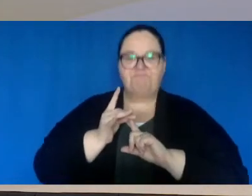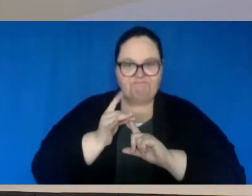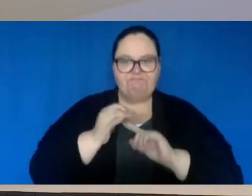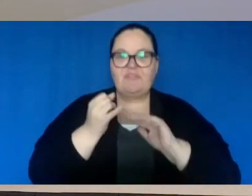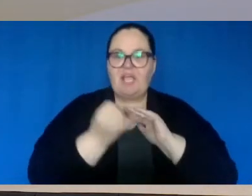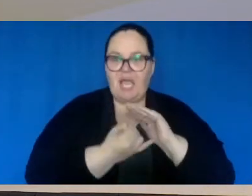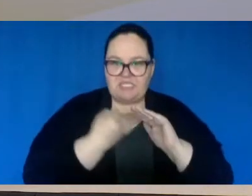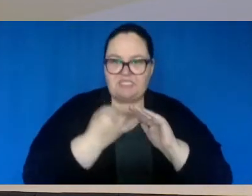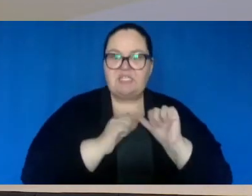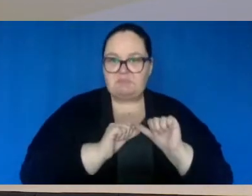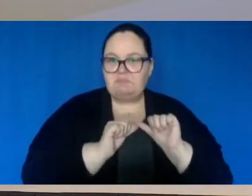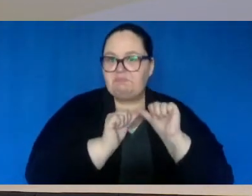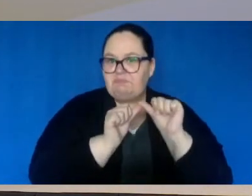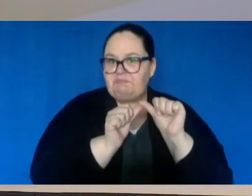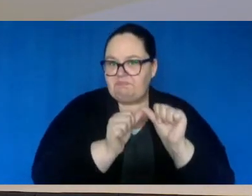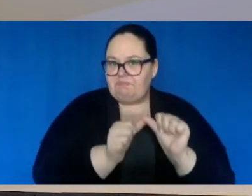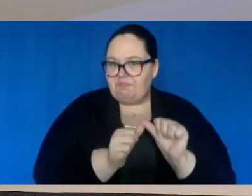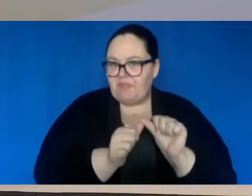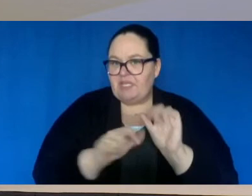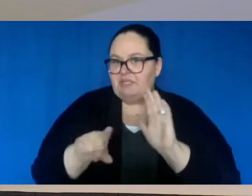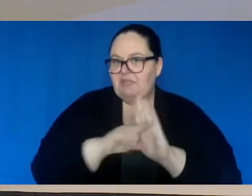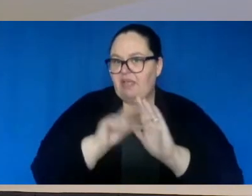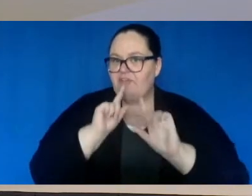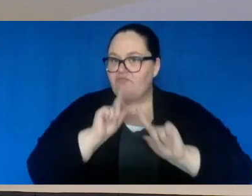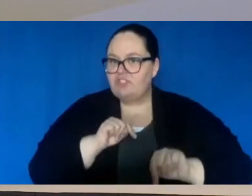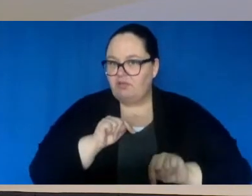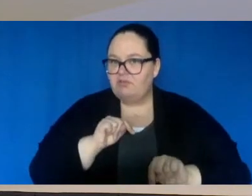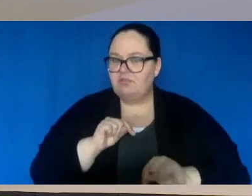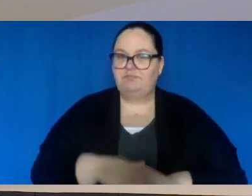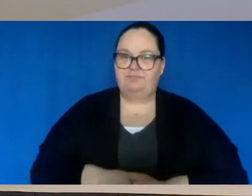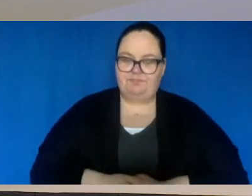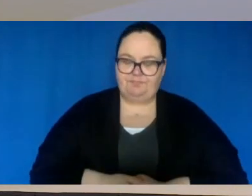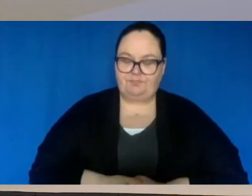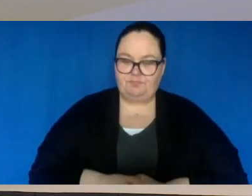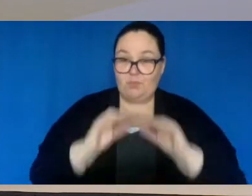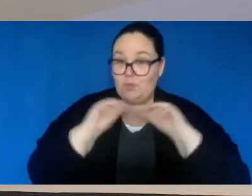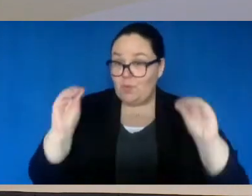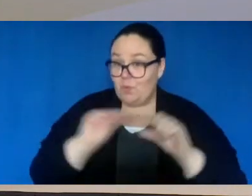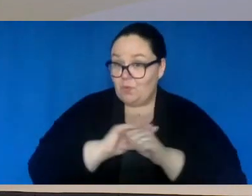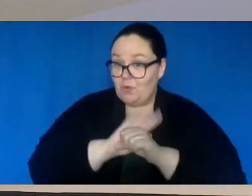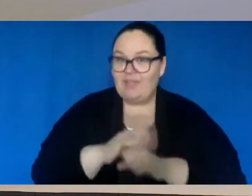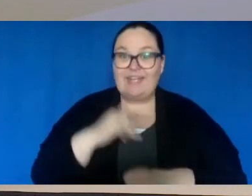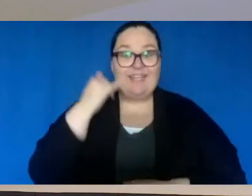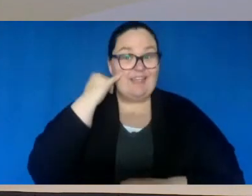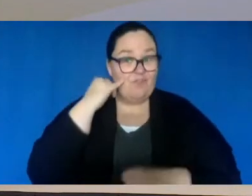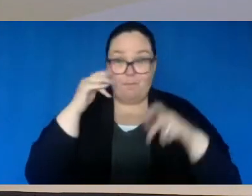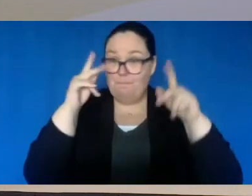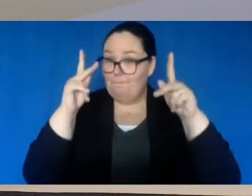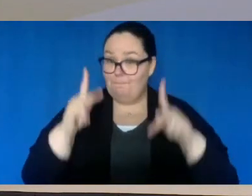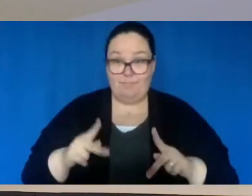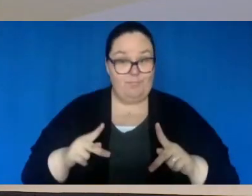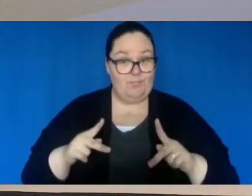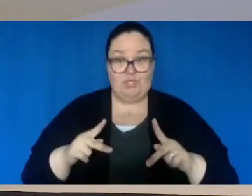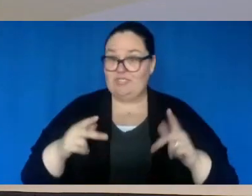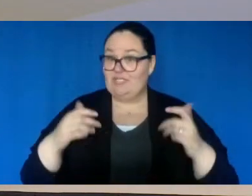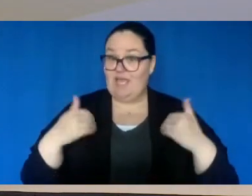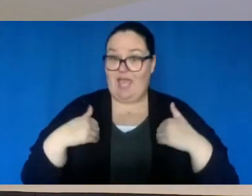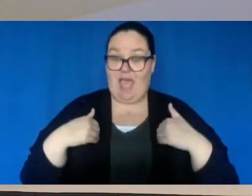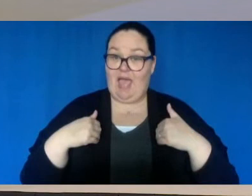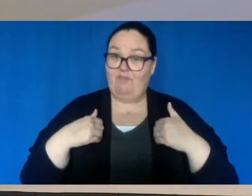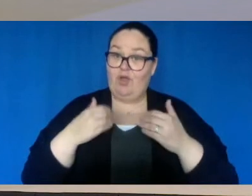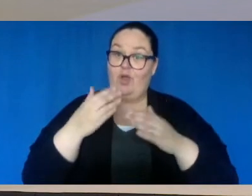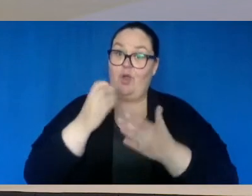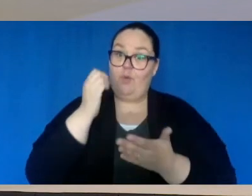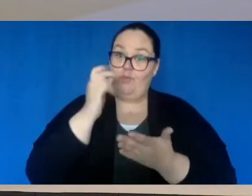in isolation until that negative test result comes back. If someone does not have